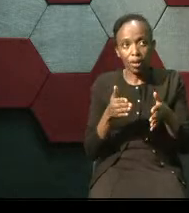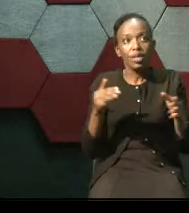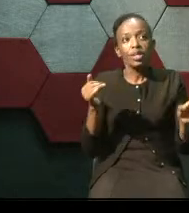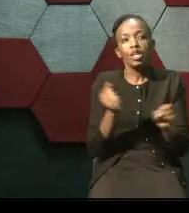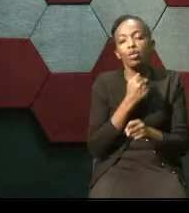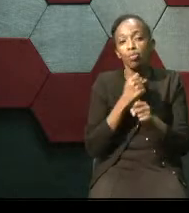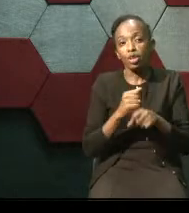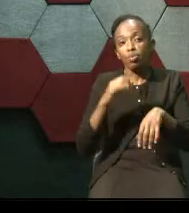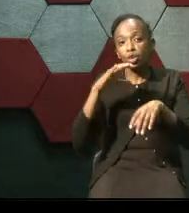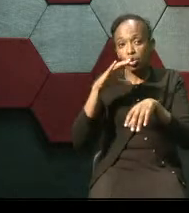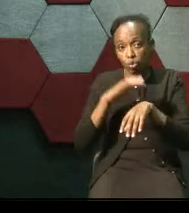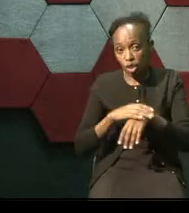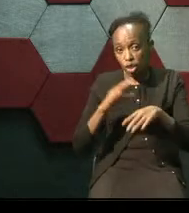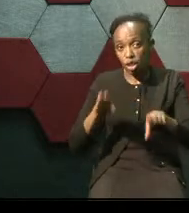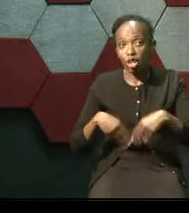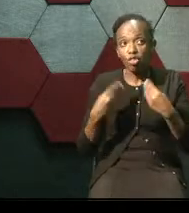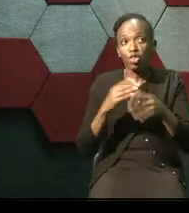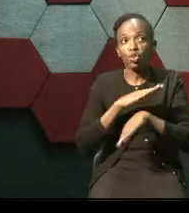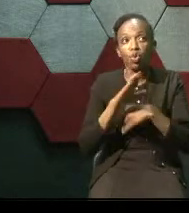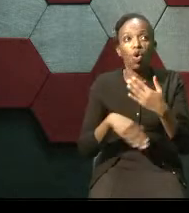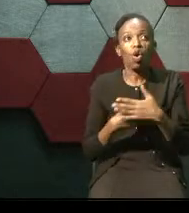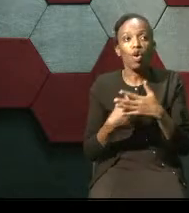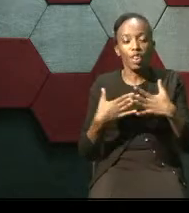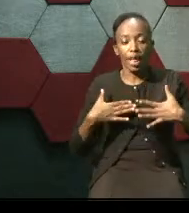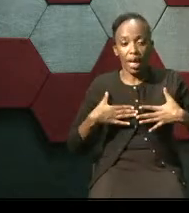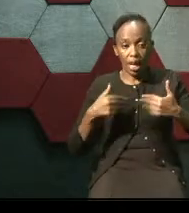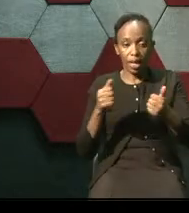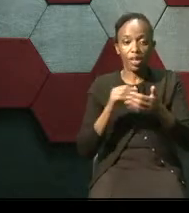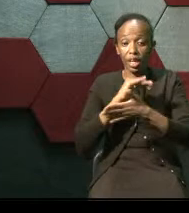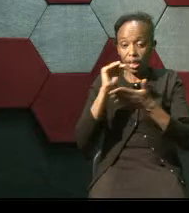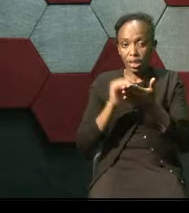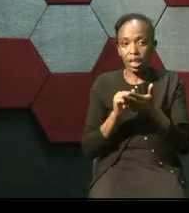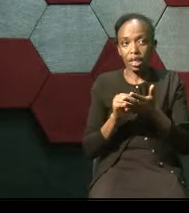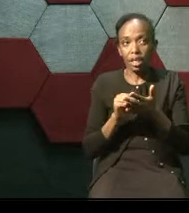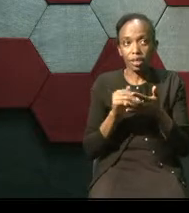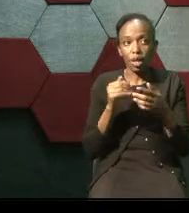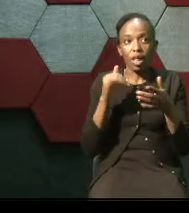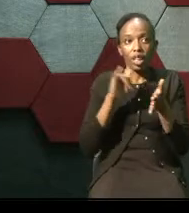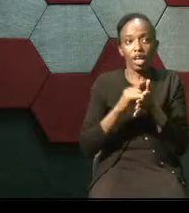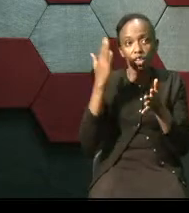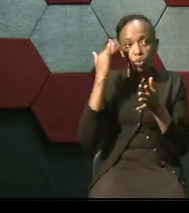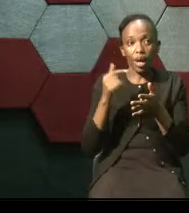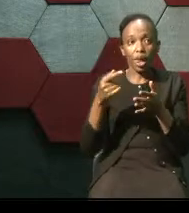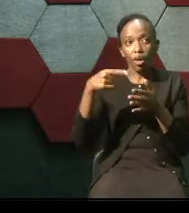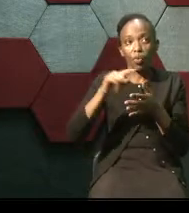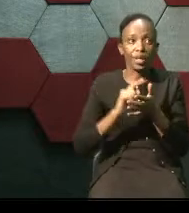to avail it to all the health centers. That's why